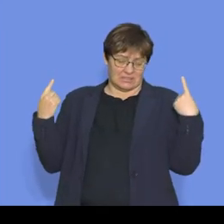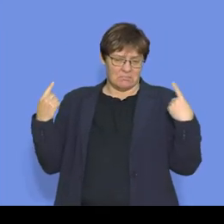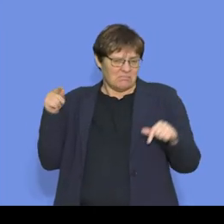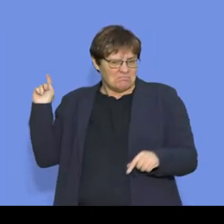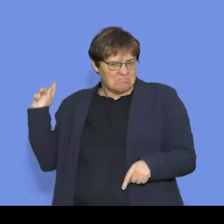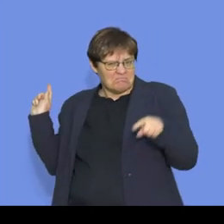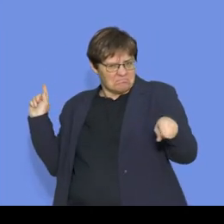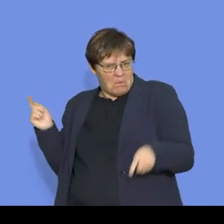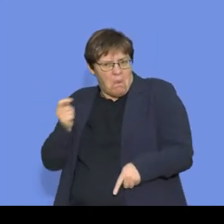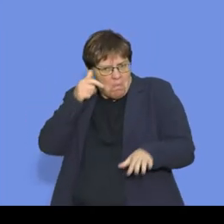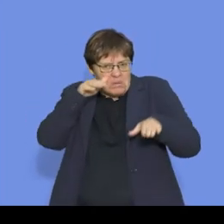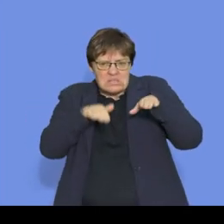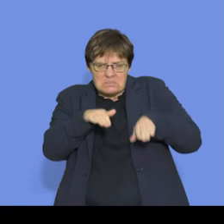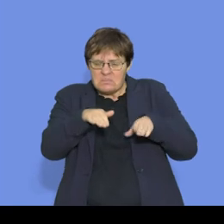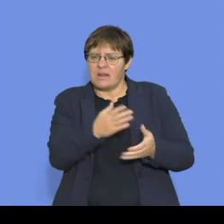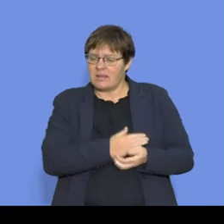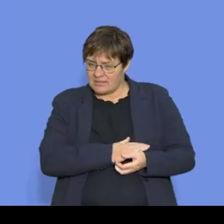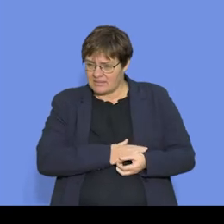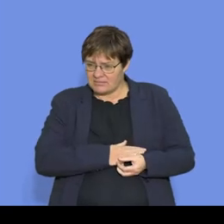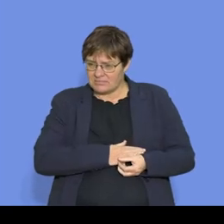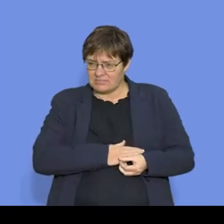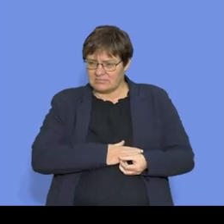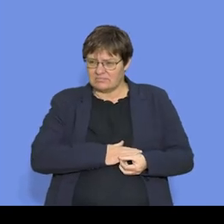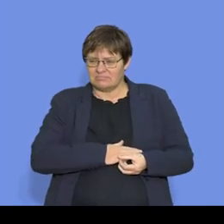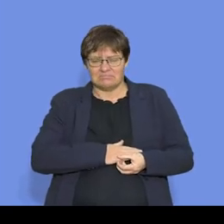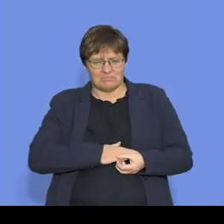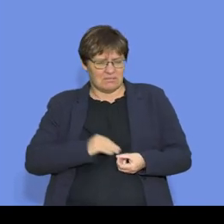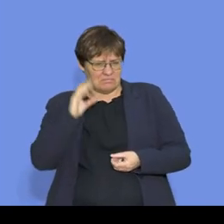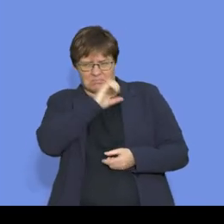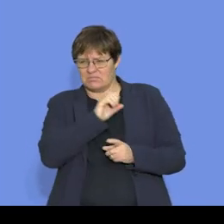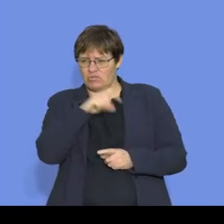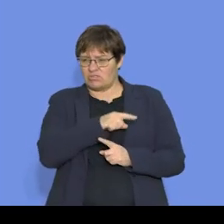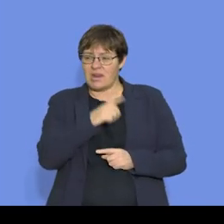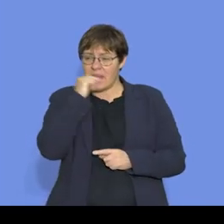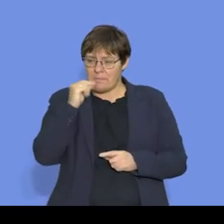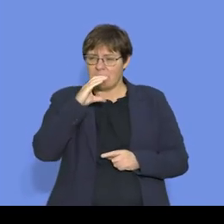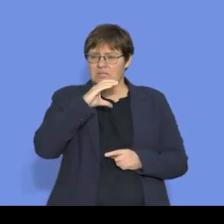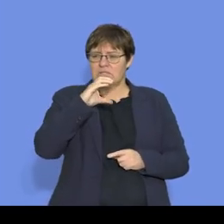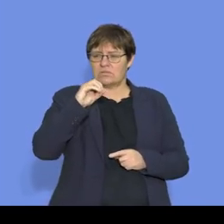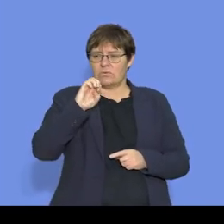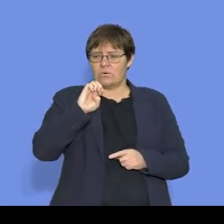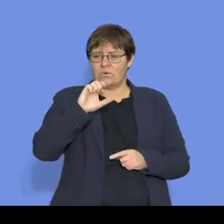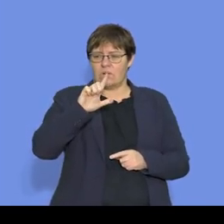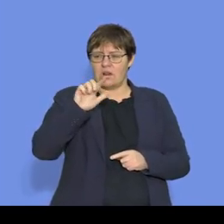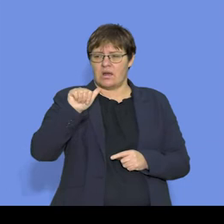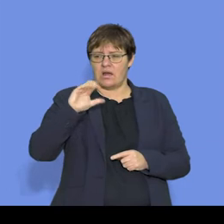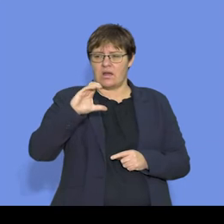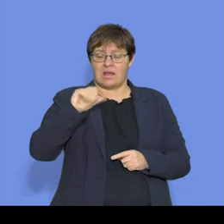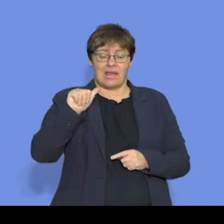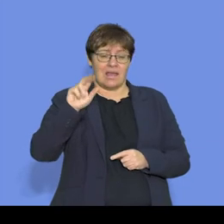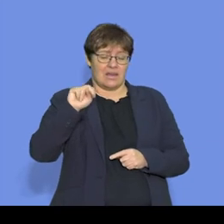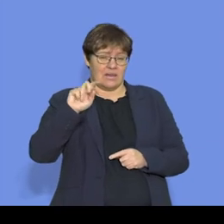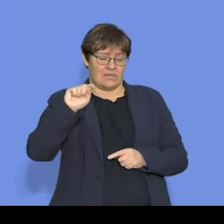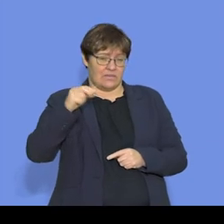the past. So these are actually unusual. And we're going to look at the